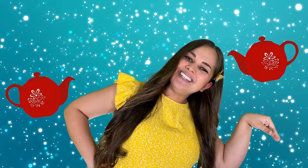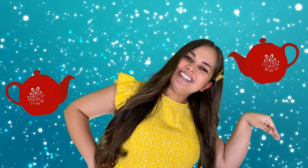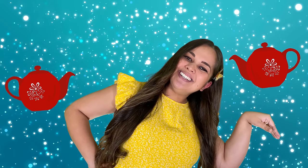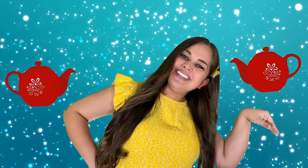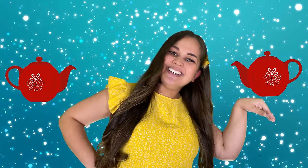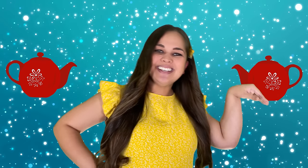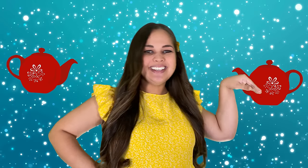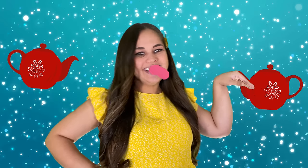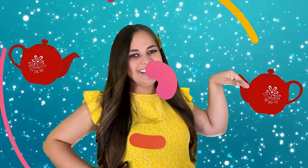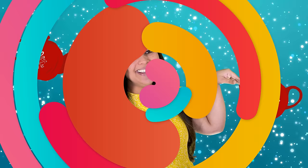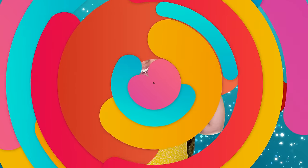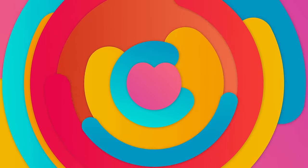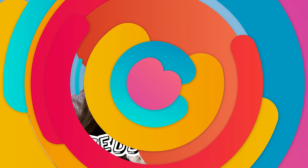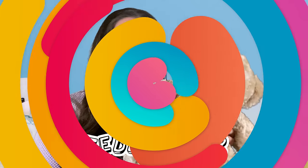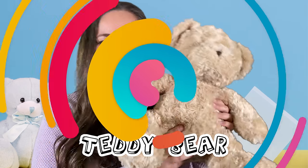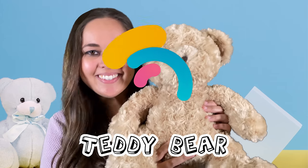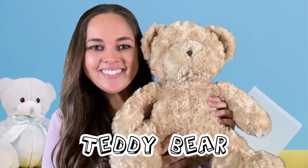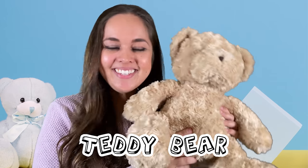out.